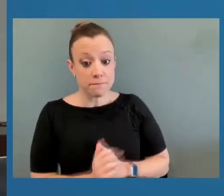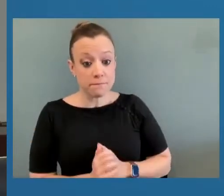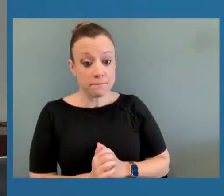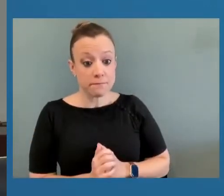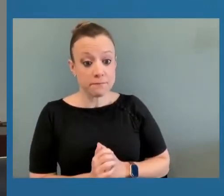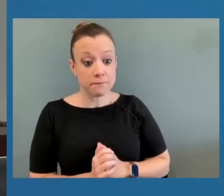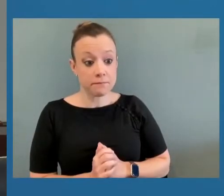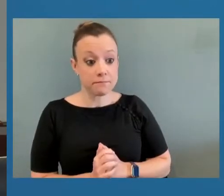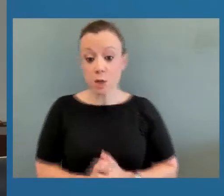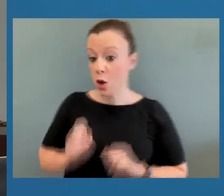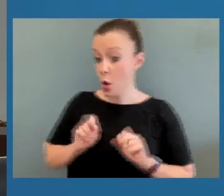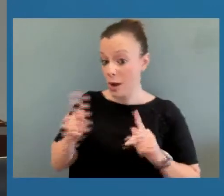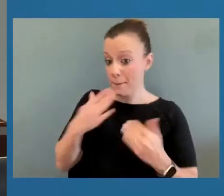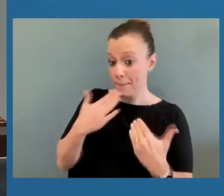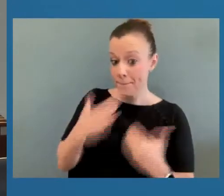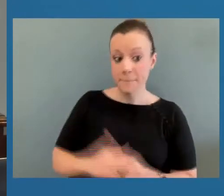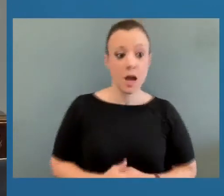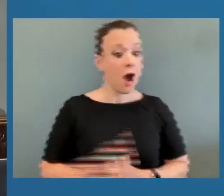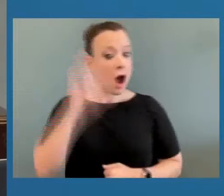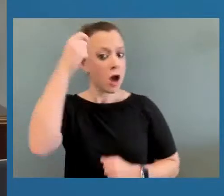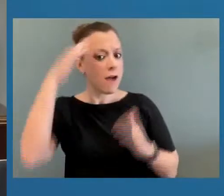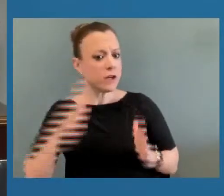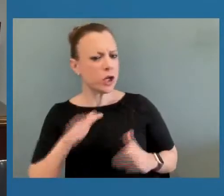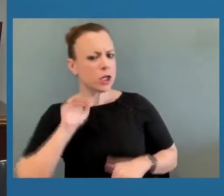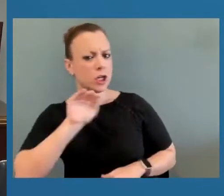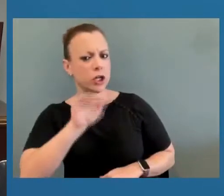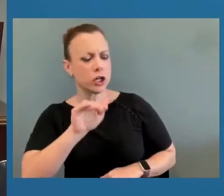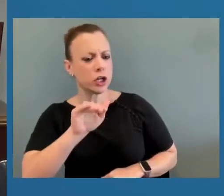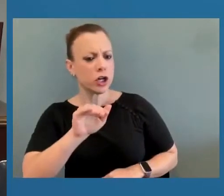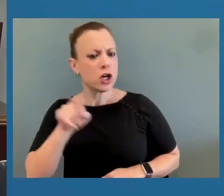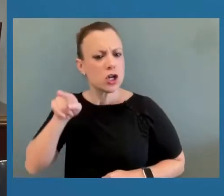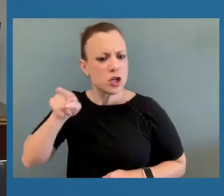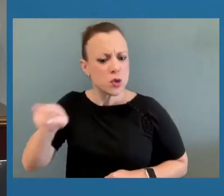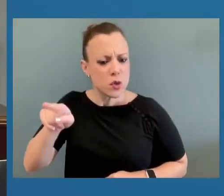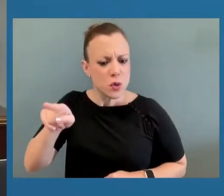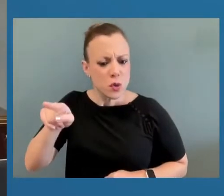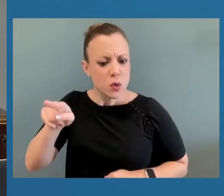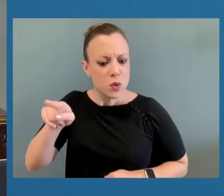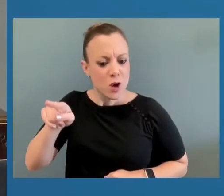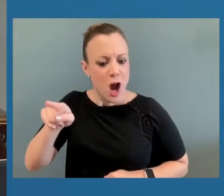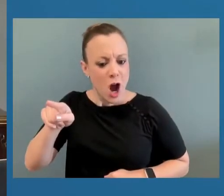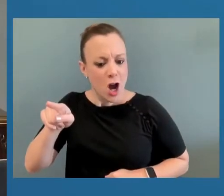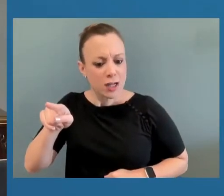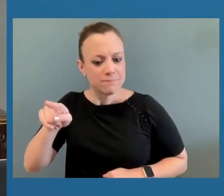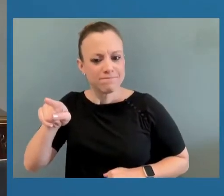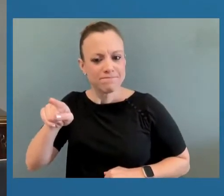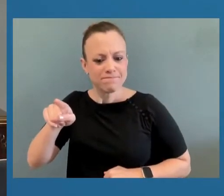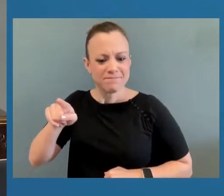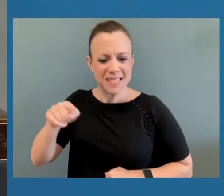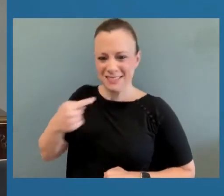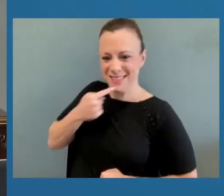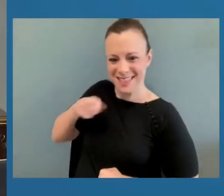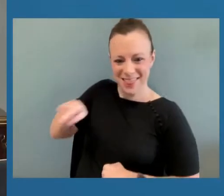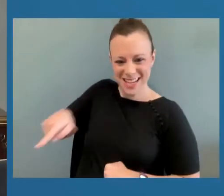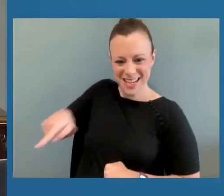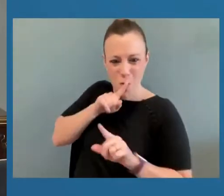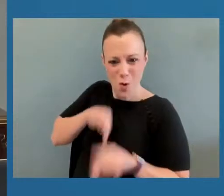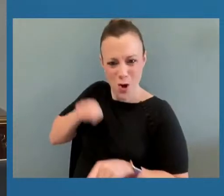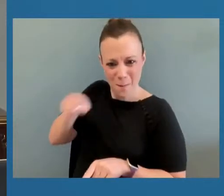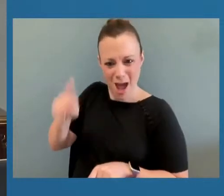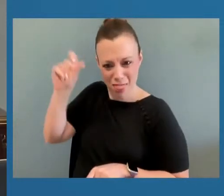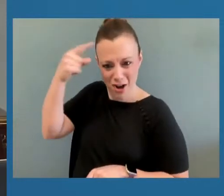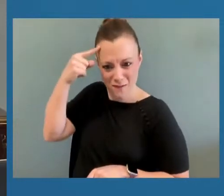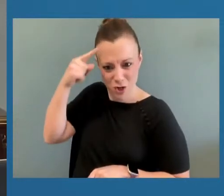All right, thank you. Governor, you're standing up against this order by the Governor of Louisiana, with law enforcement there,